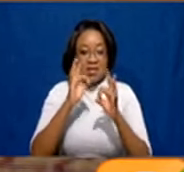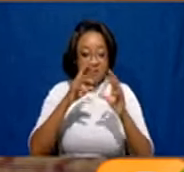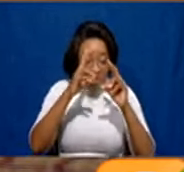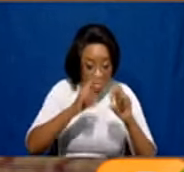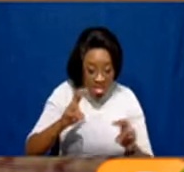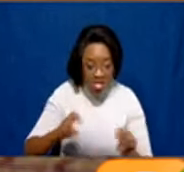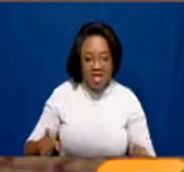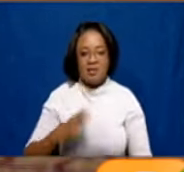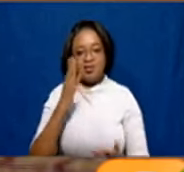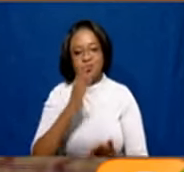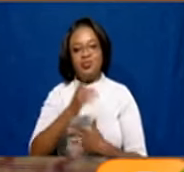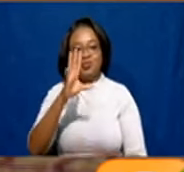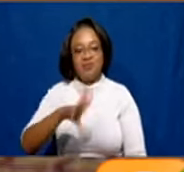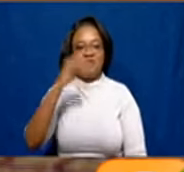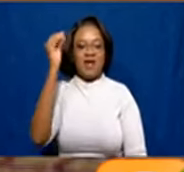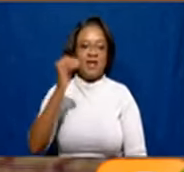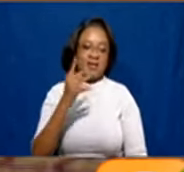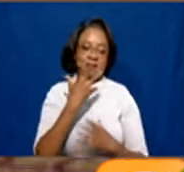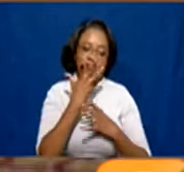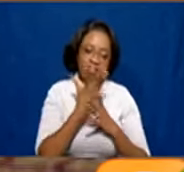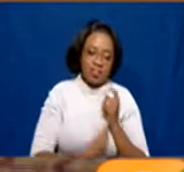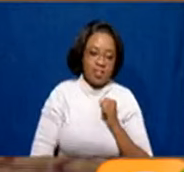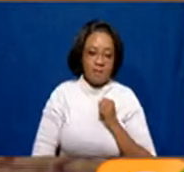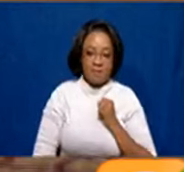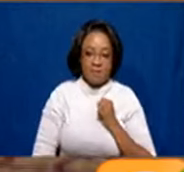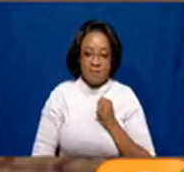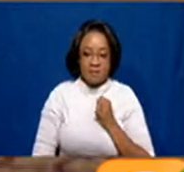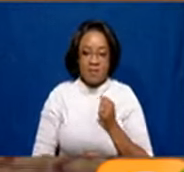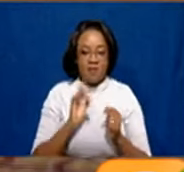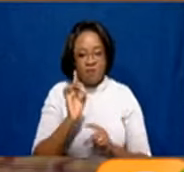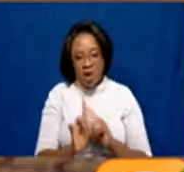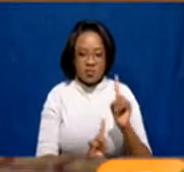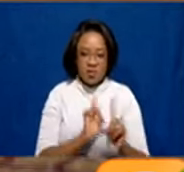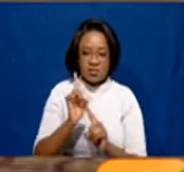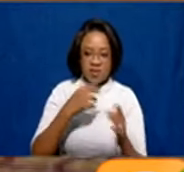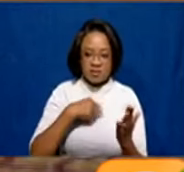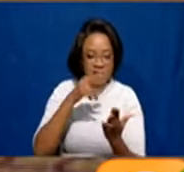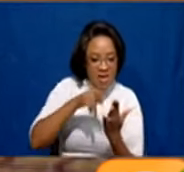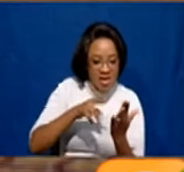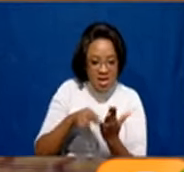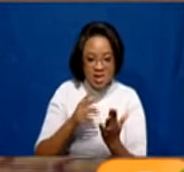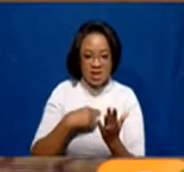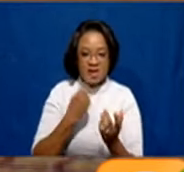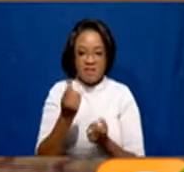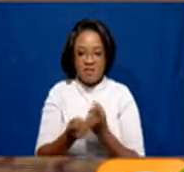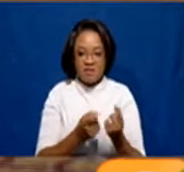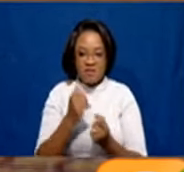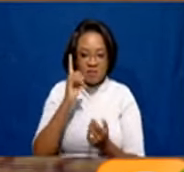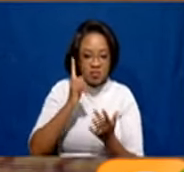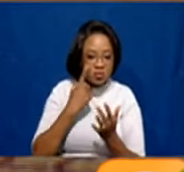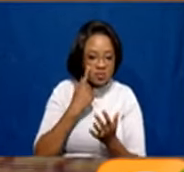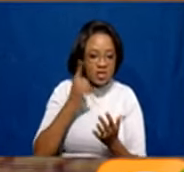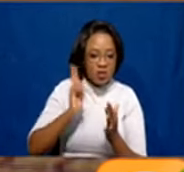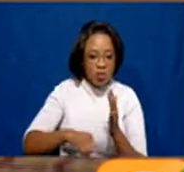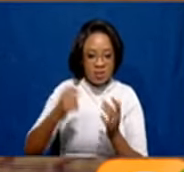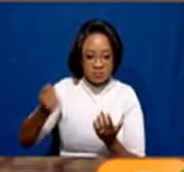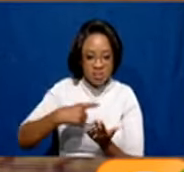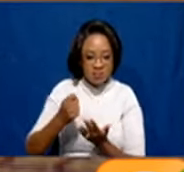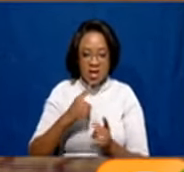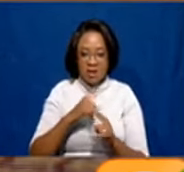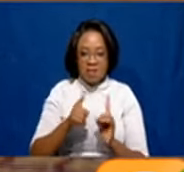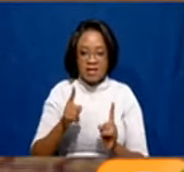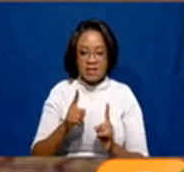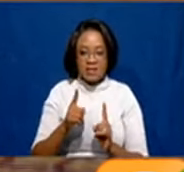there, you can easily get discouraged. I do read my comments time to time to see what the young people are getting back to me with, but I take time not to read the